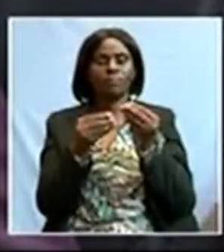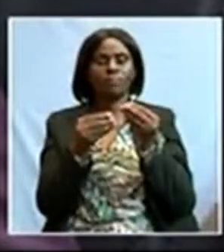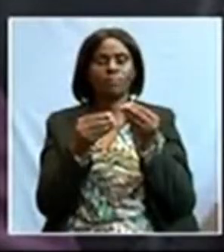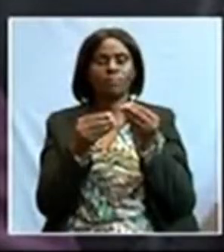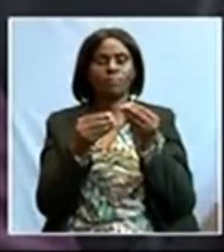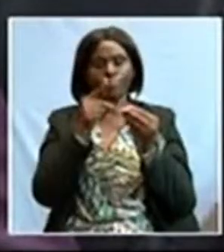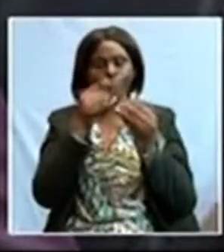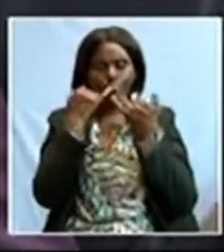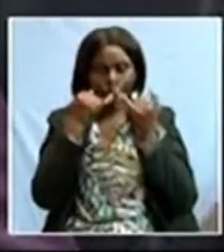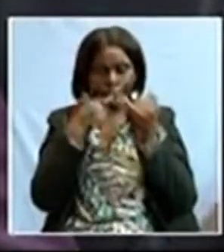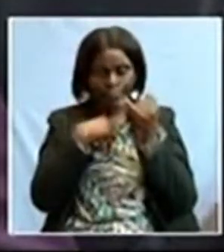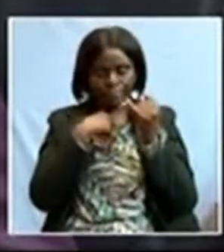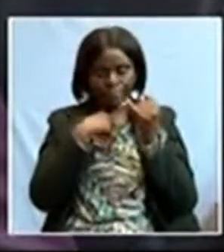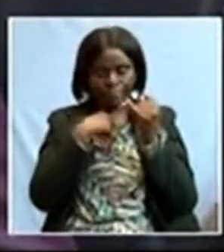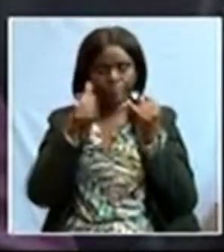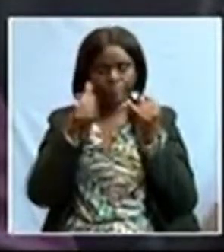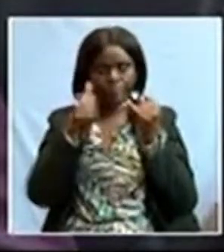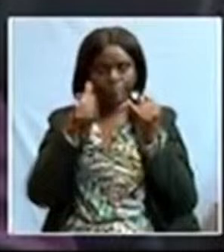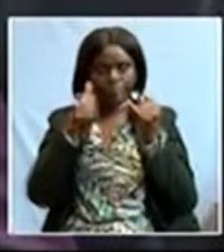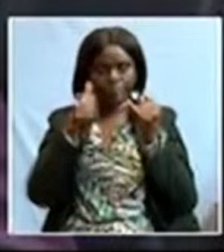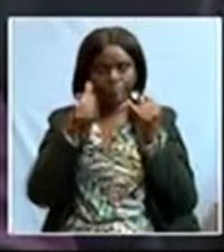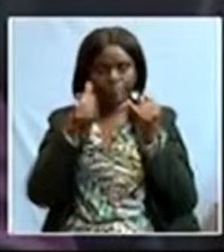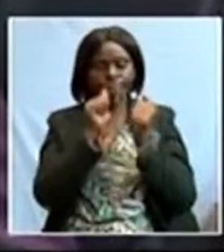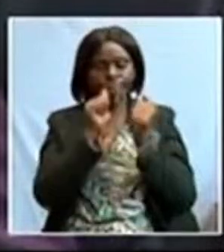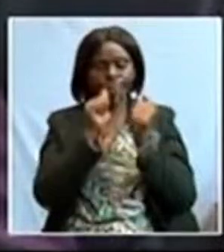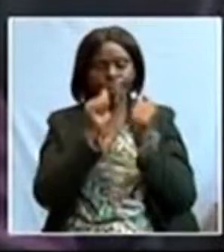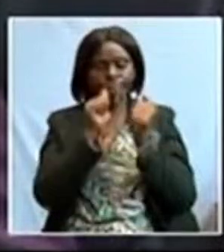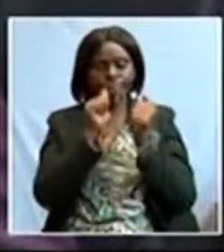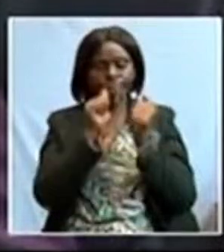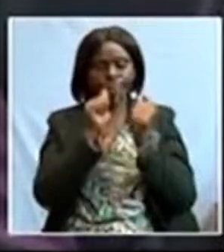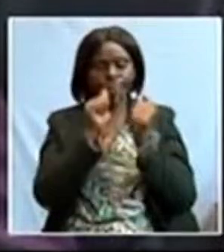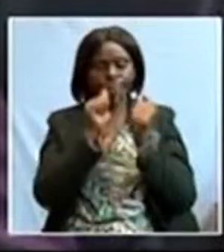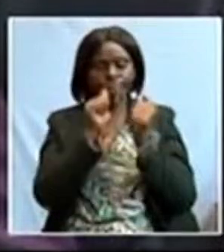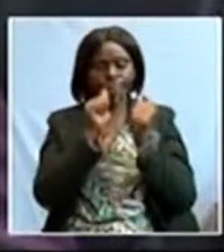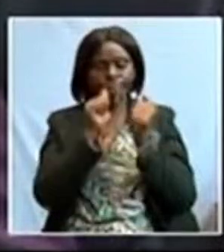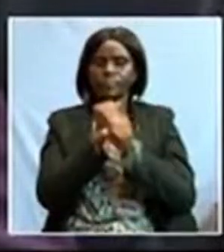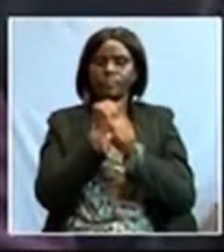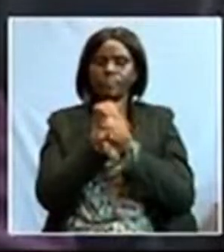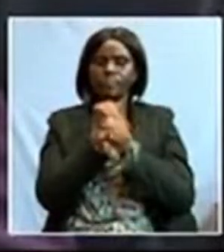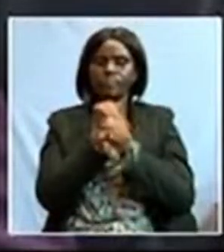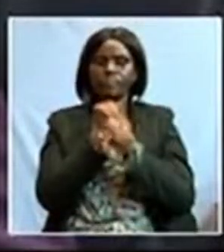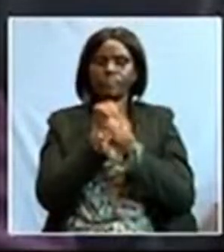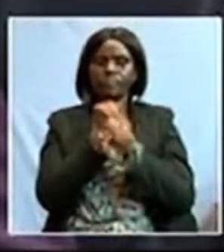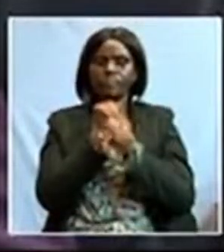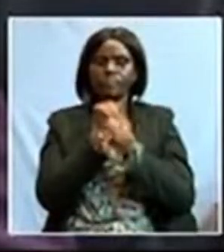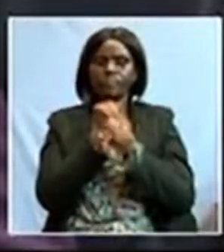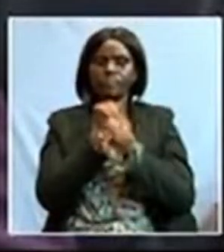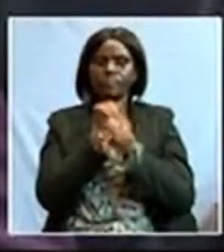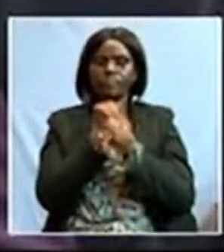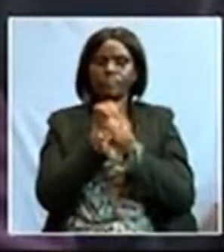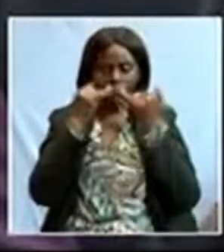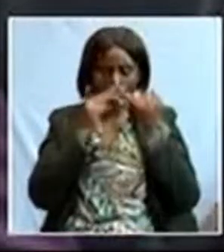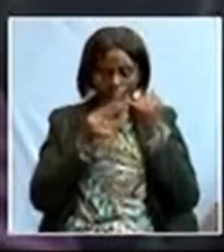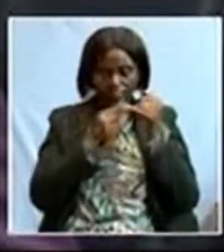Are you telling me that you are ignorant about how this committee operates? Is that what you are telling us by saying you didn't